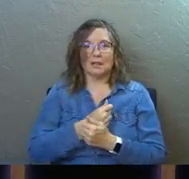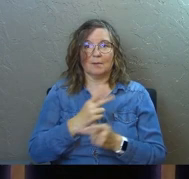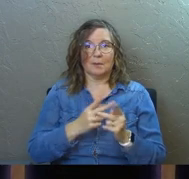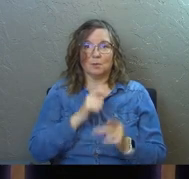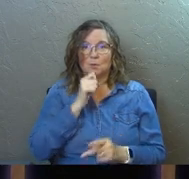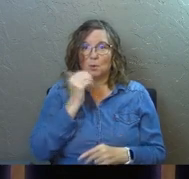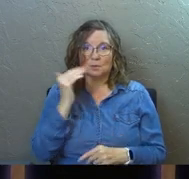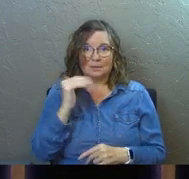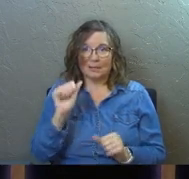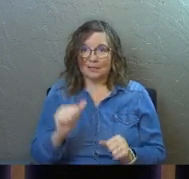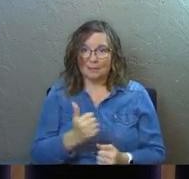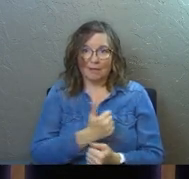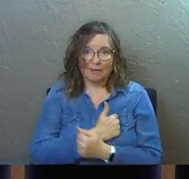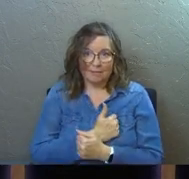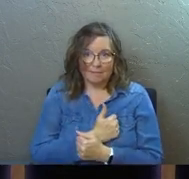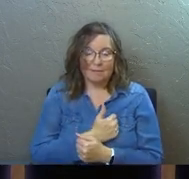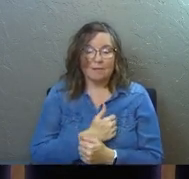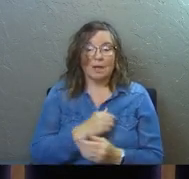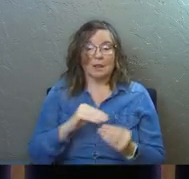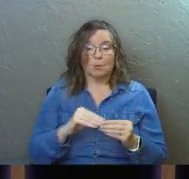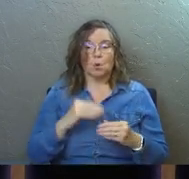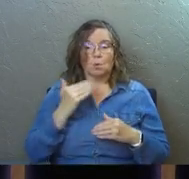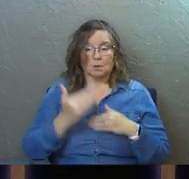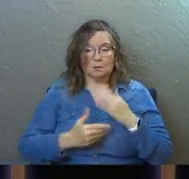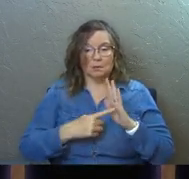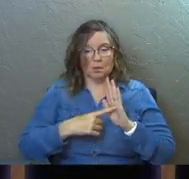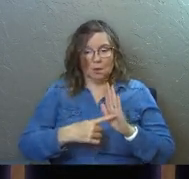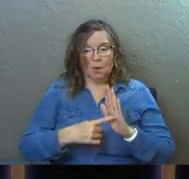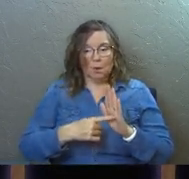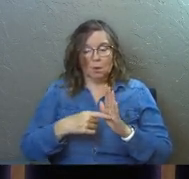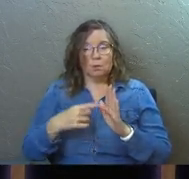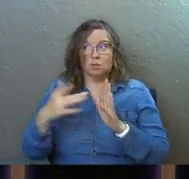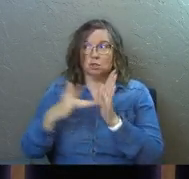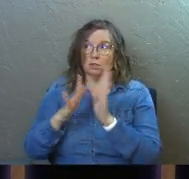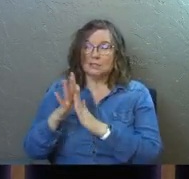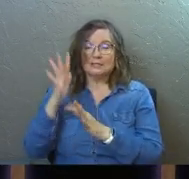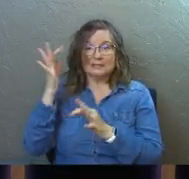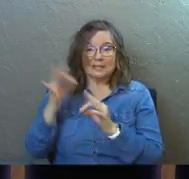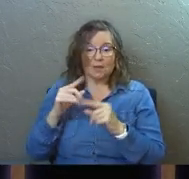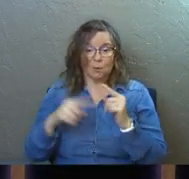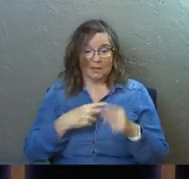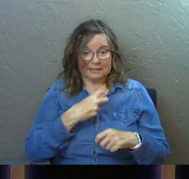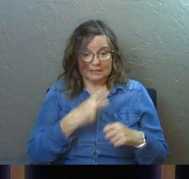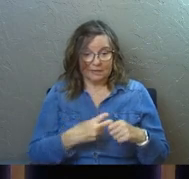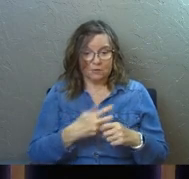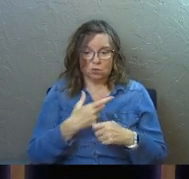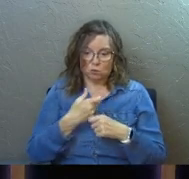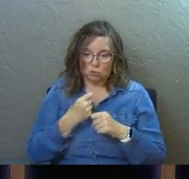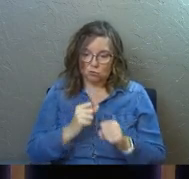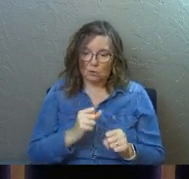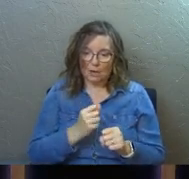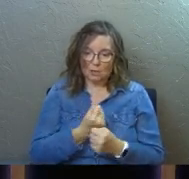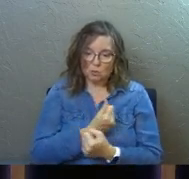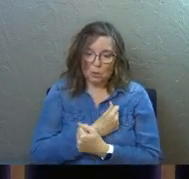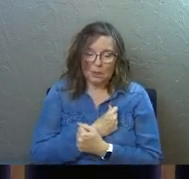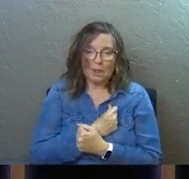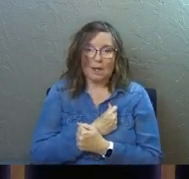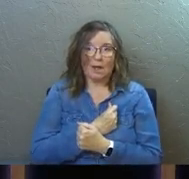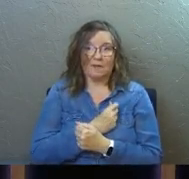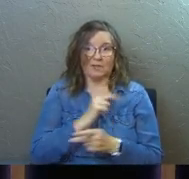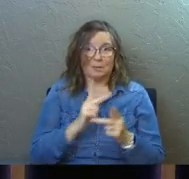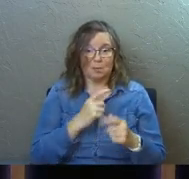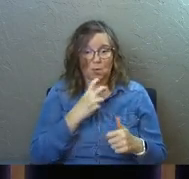unlovable. And the more we walk out the path of Jesus and decide, even when it's difficult, to try to love